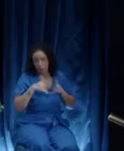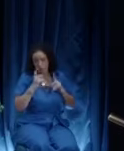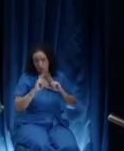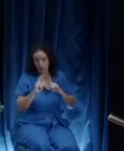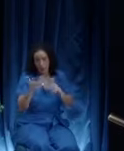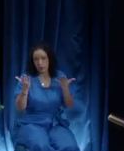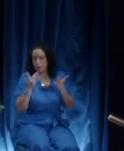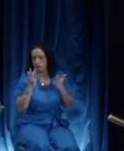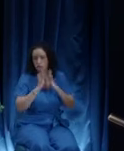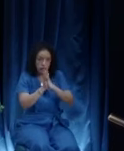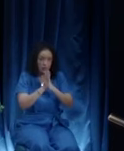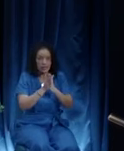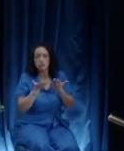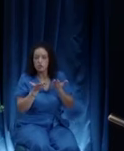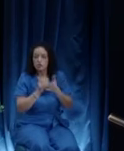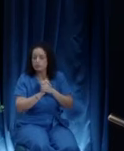religiously.